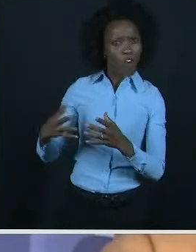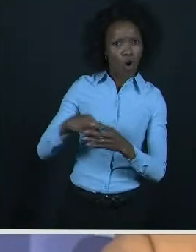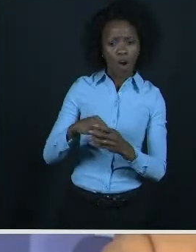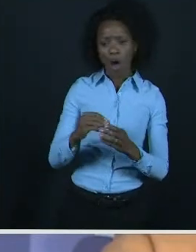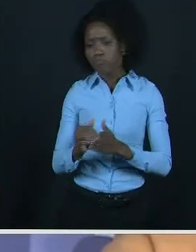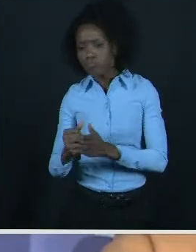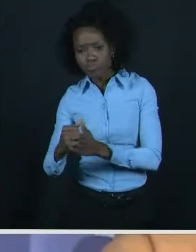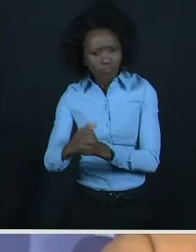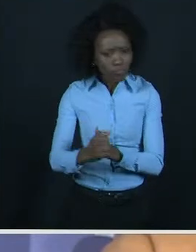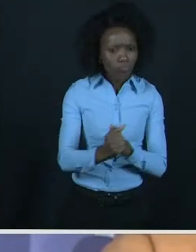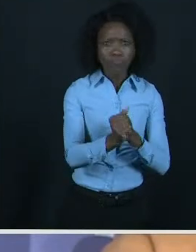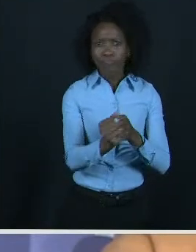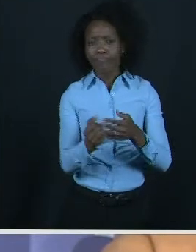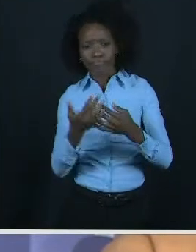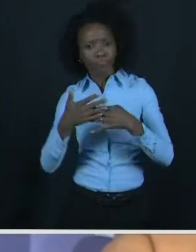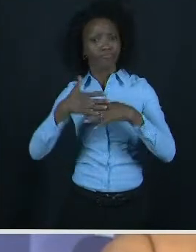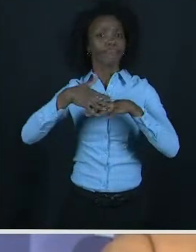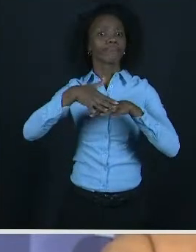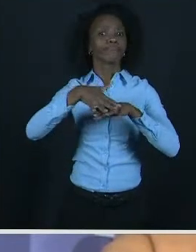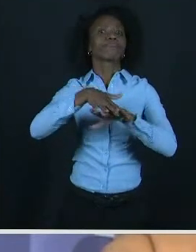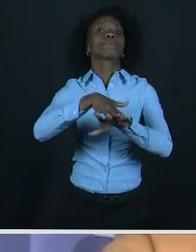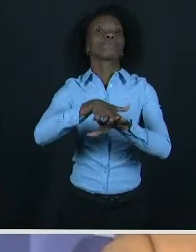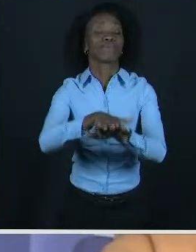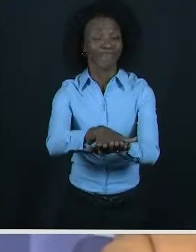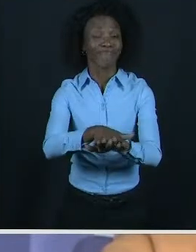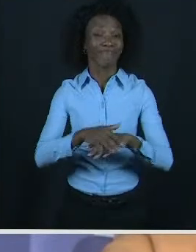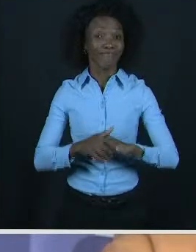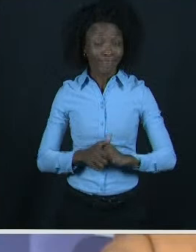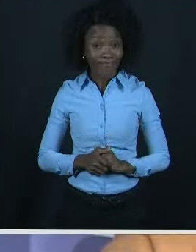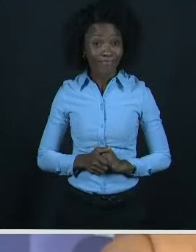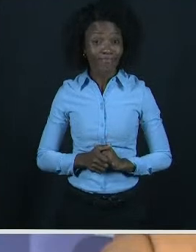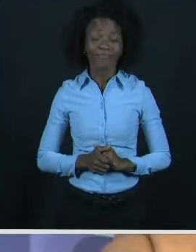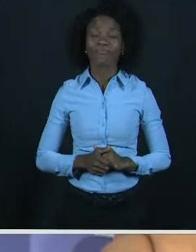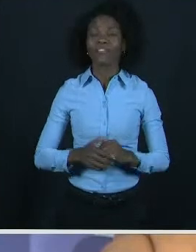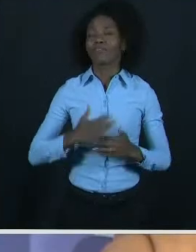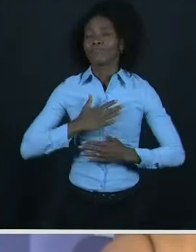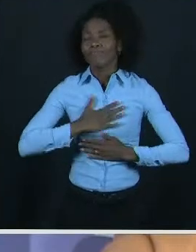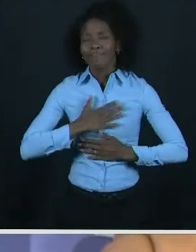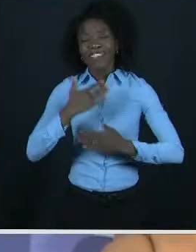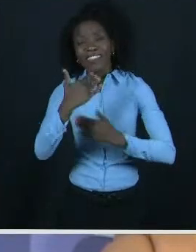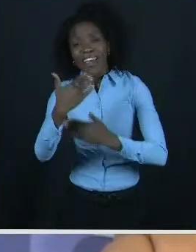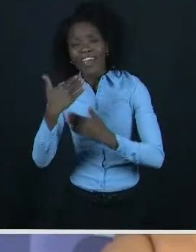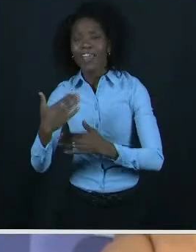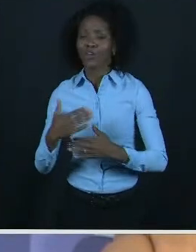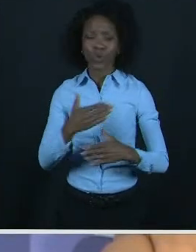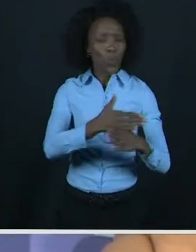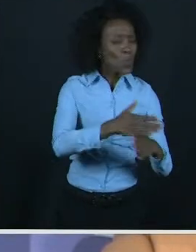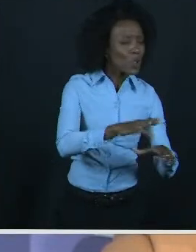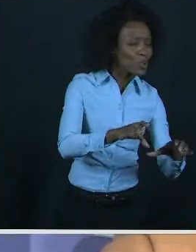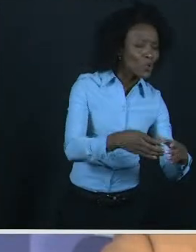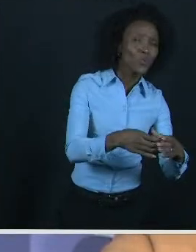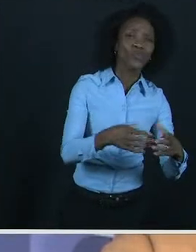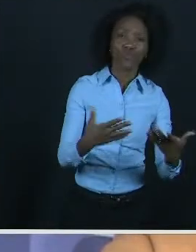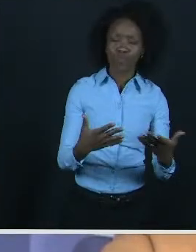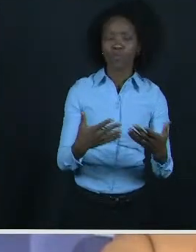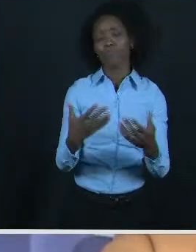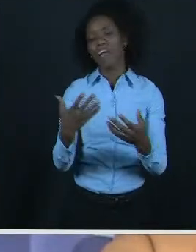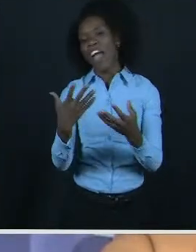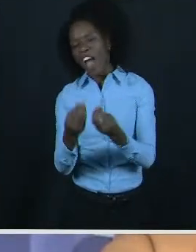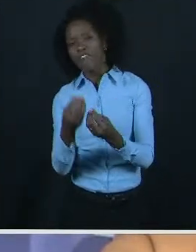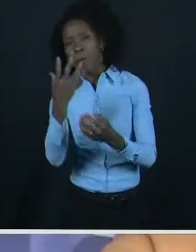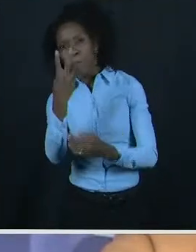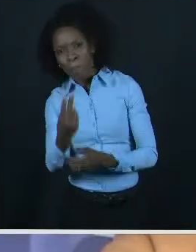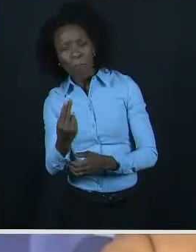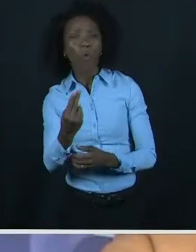implementation. We are further grateful of all the working groups, co-chaired by government and civil